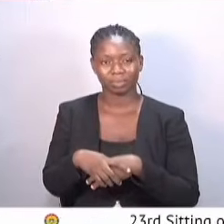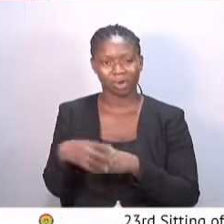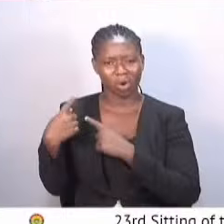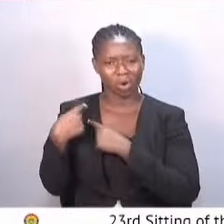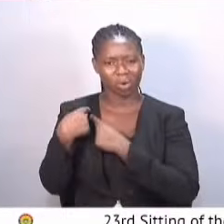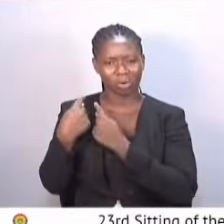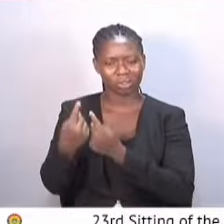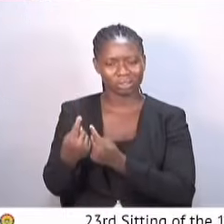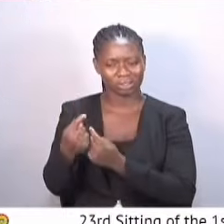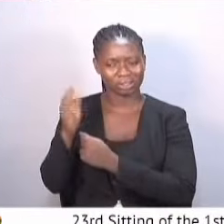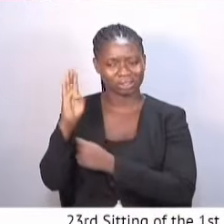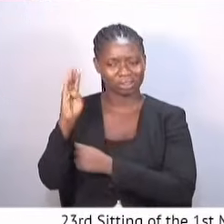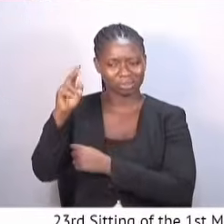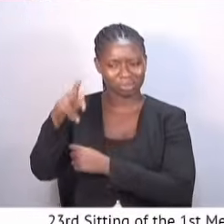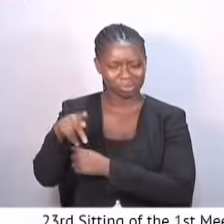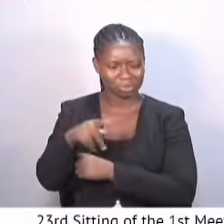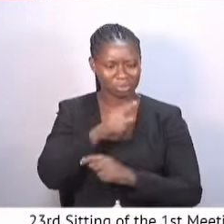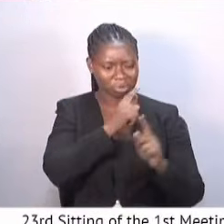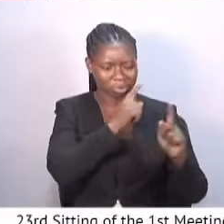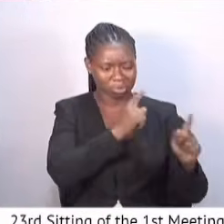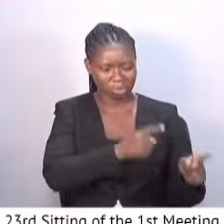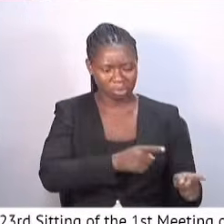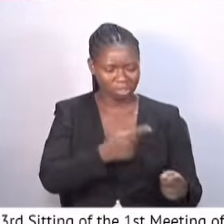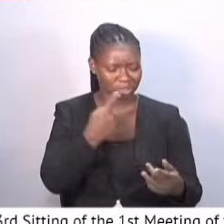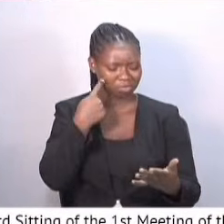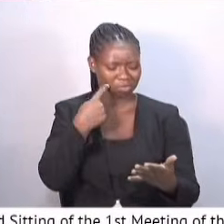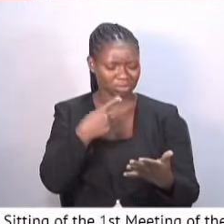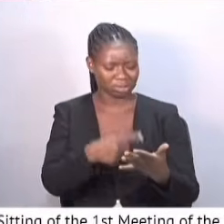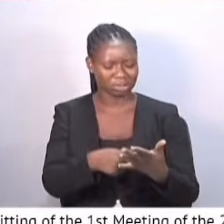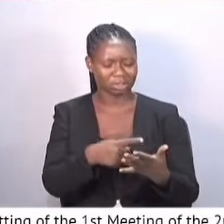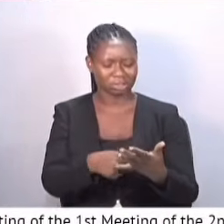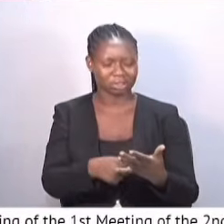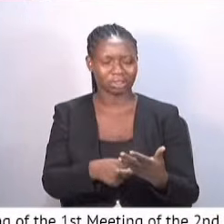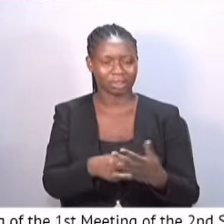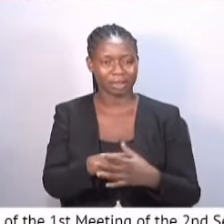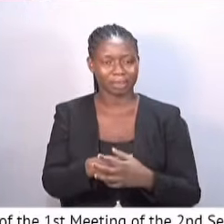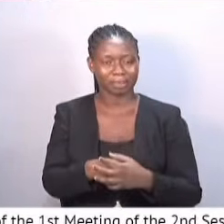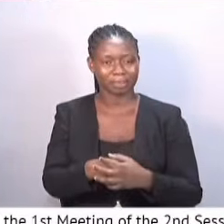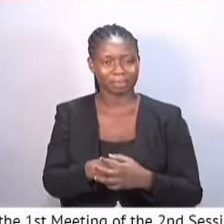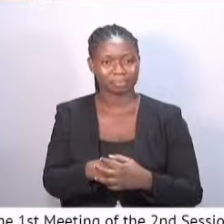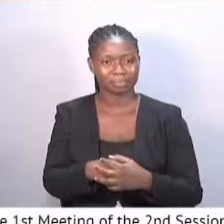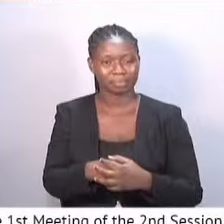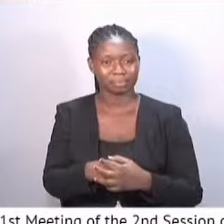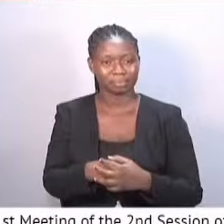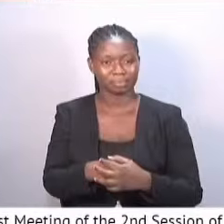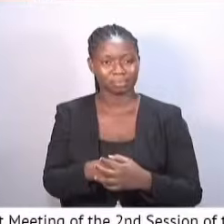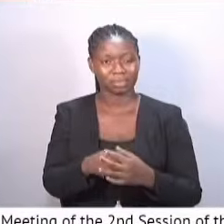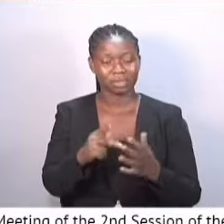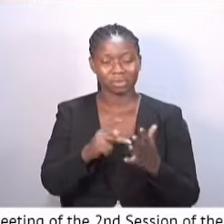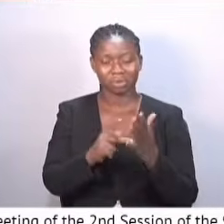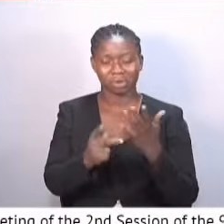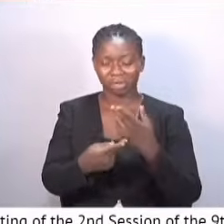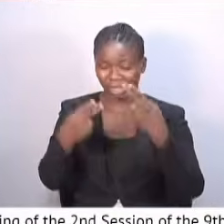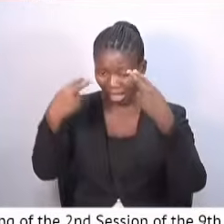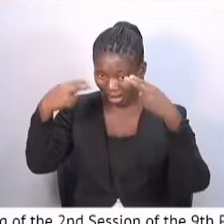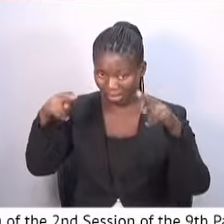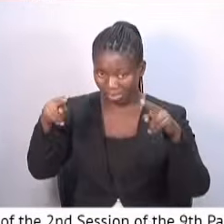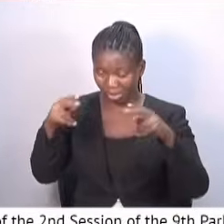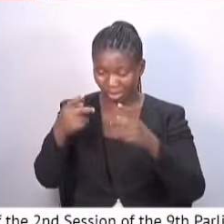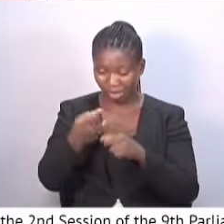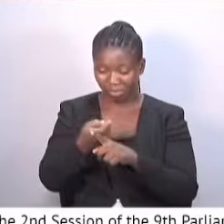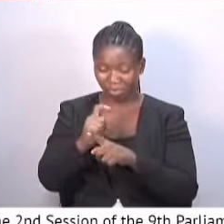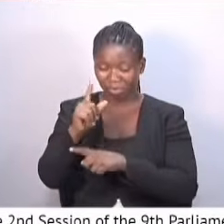until the BP responds, and if you look at the chronology of event that has happened